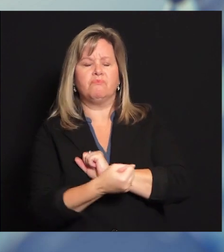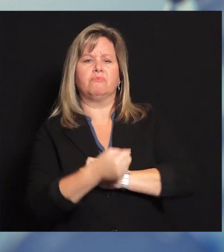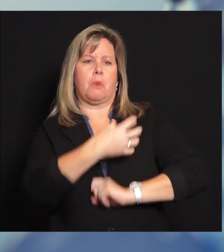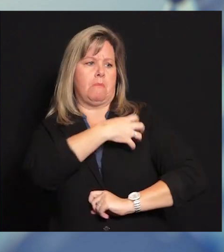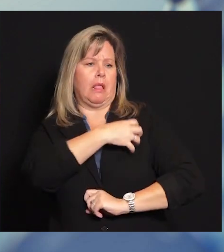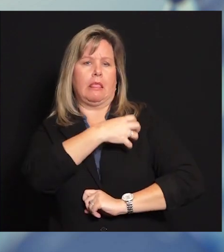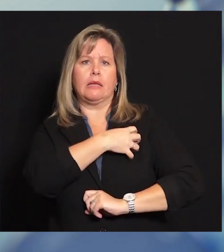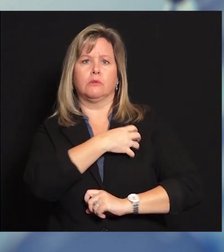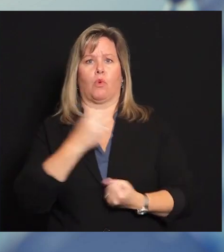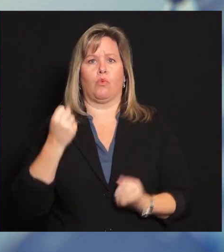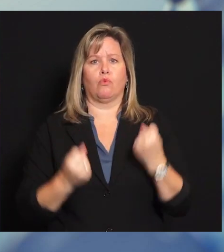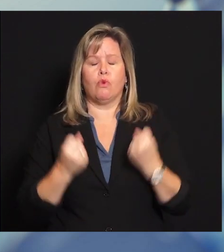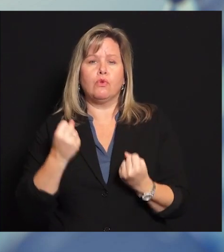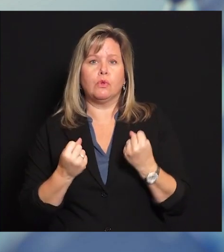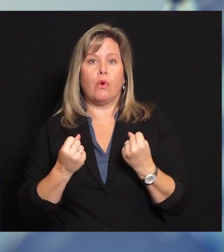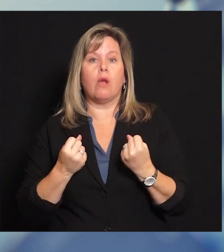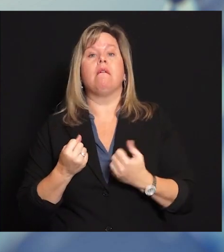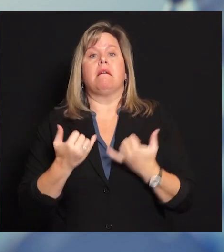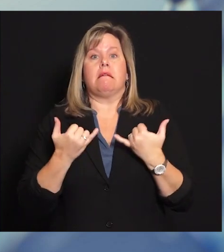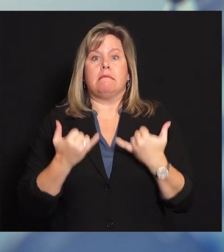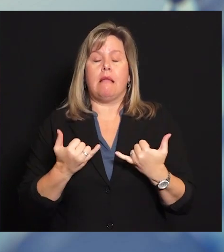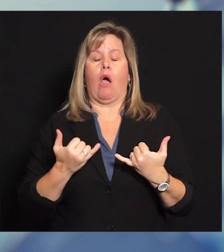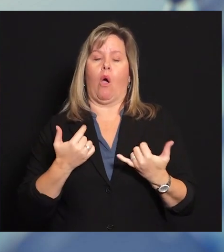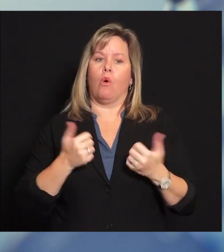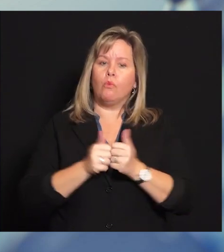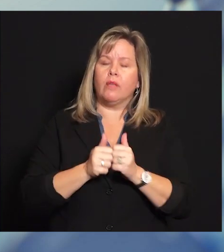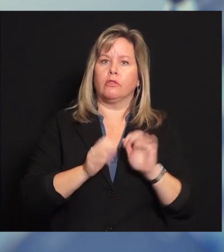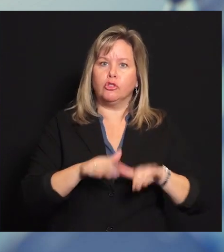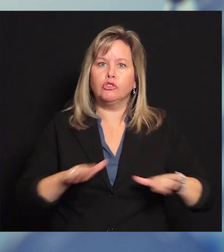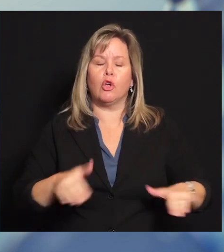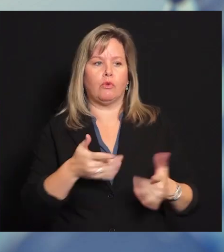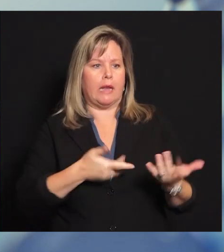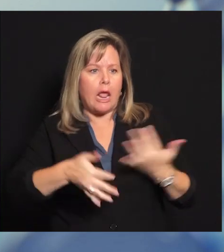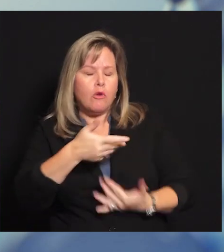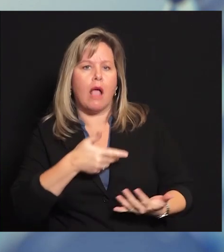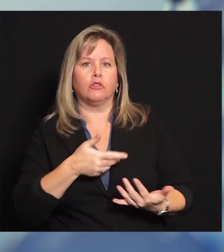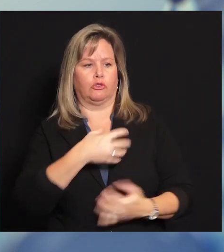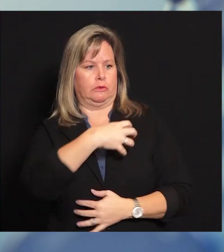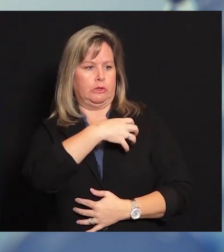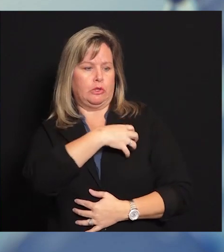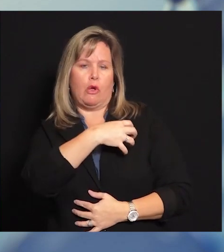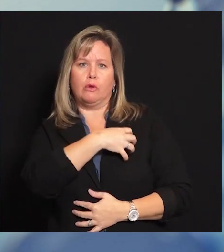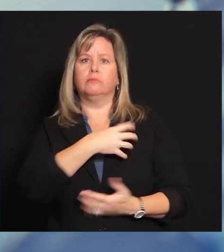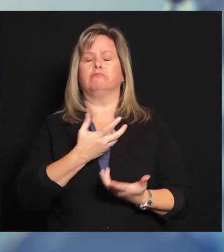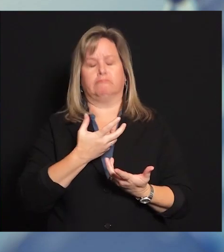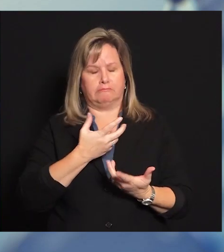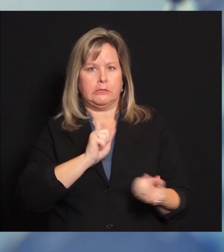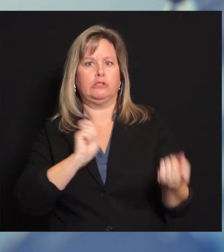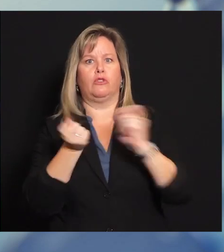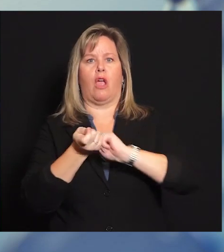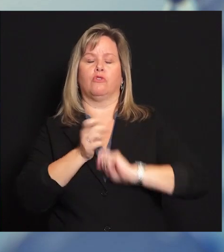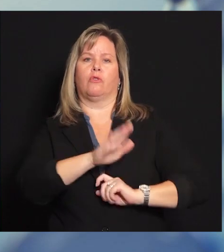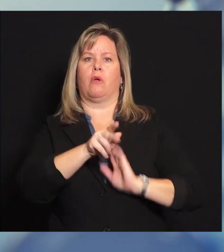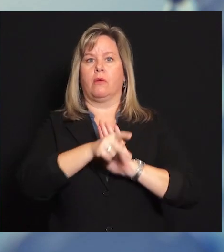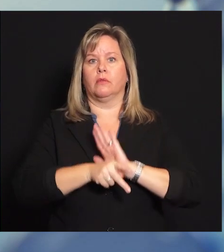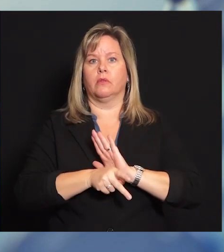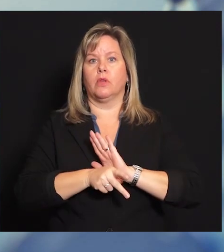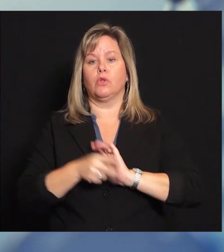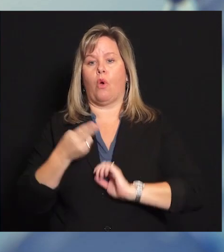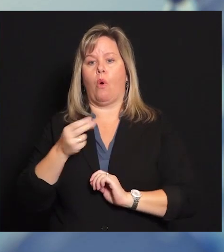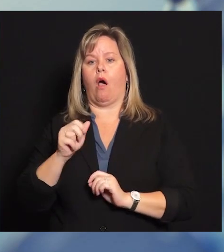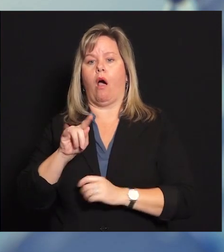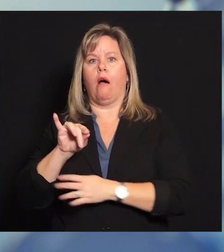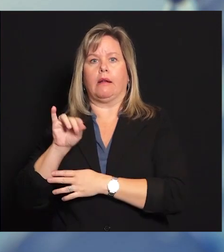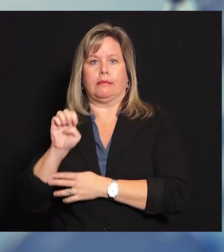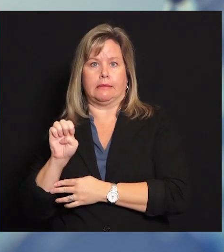change in the way the Grand Rapids Police Department now treats interactions with children. It's called the honesty policy. Honesty